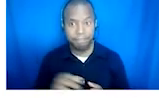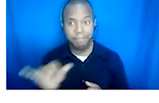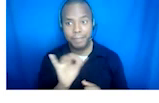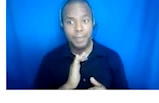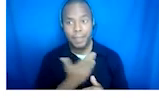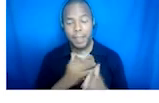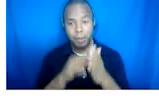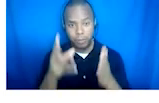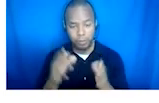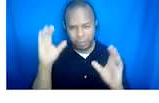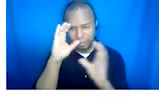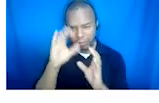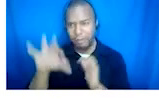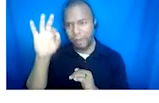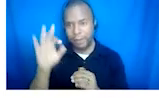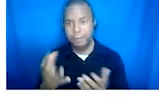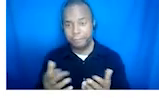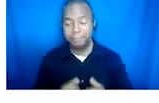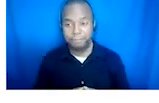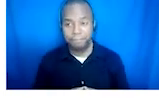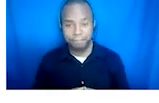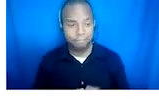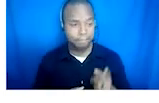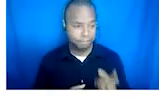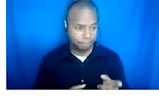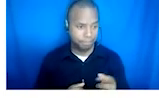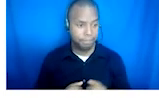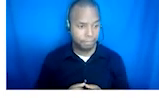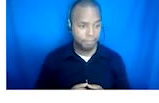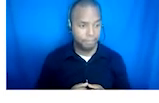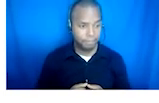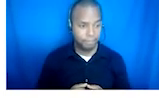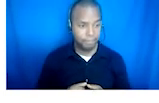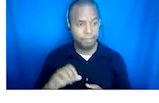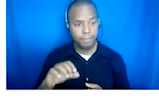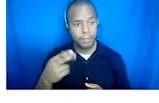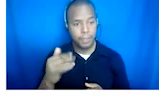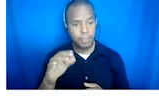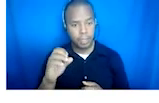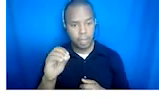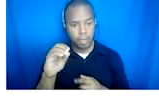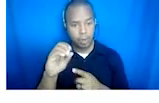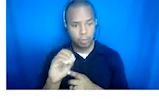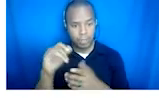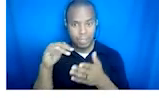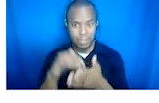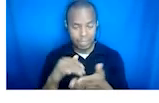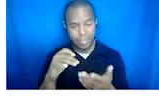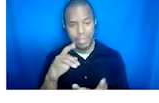and finding. It is Chicano studies, you're right, Alana, Chicano studies, ethnic studies.